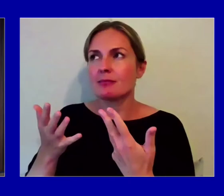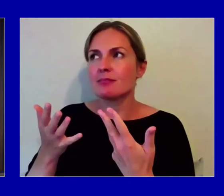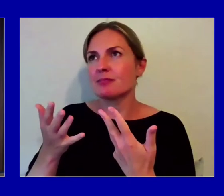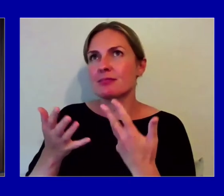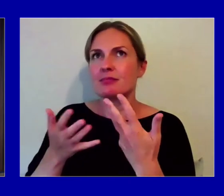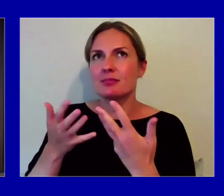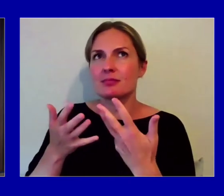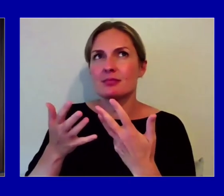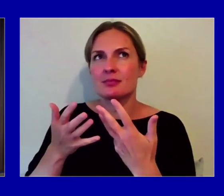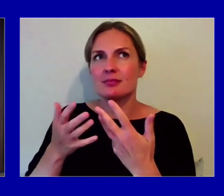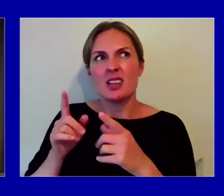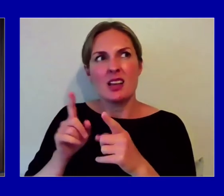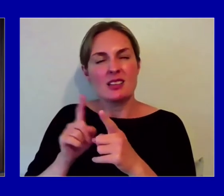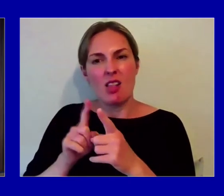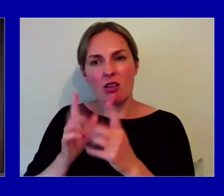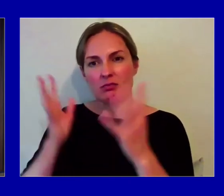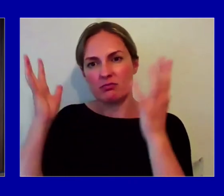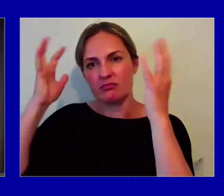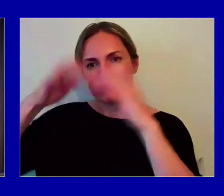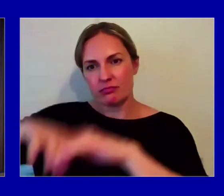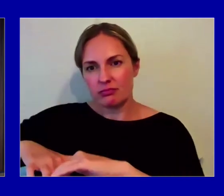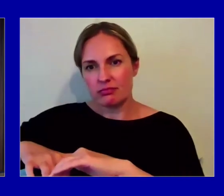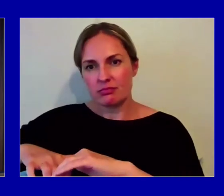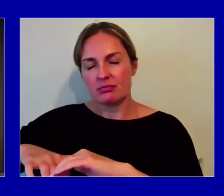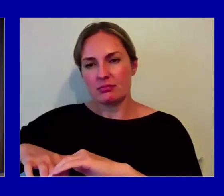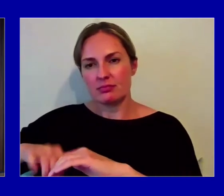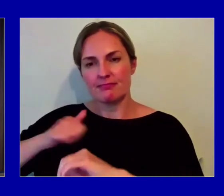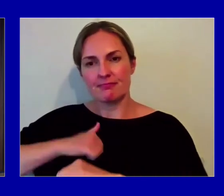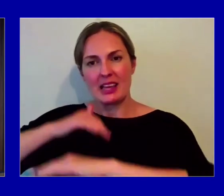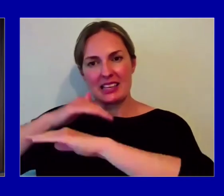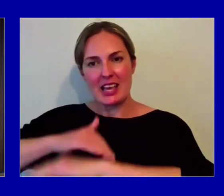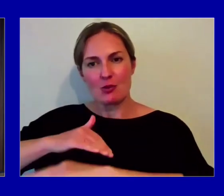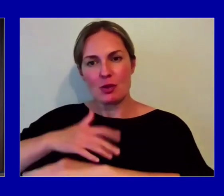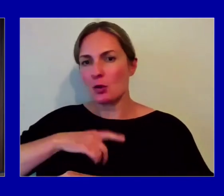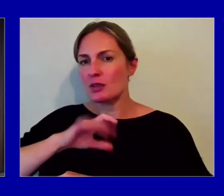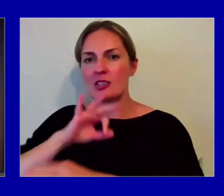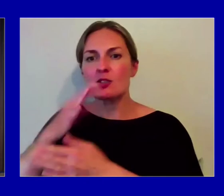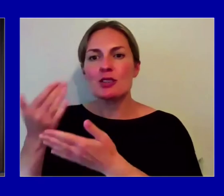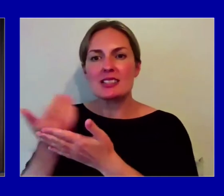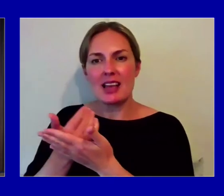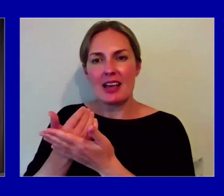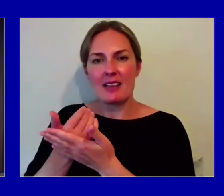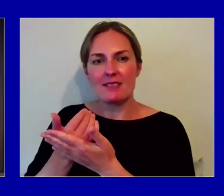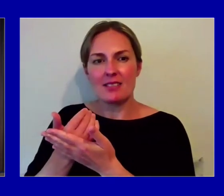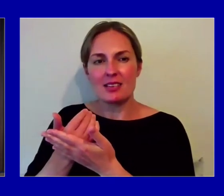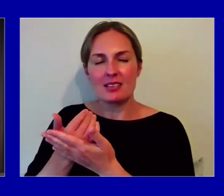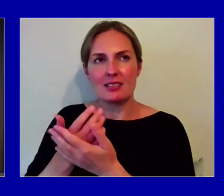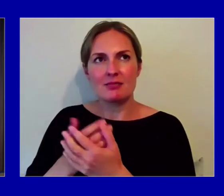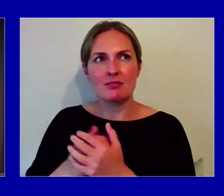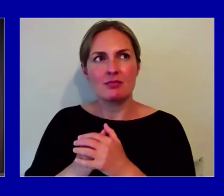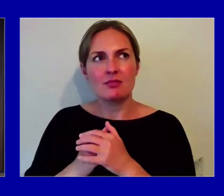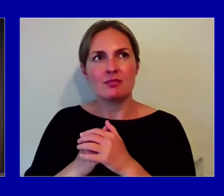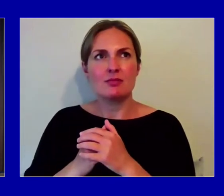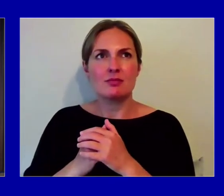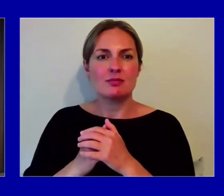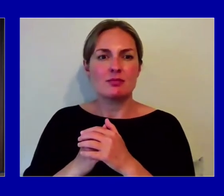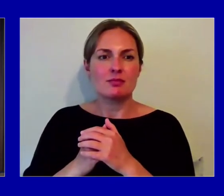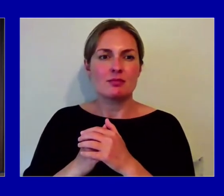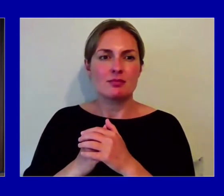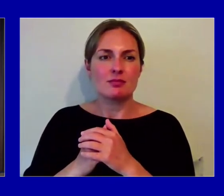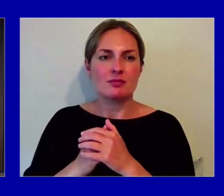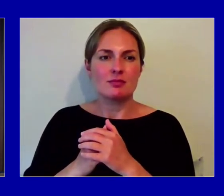unsafe and, and whose markers are unsafe and what does that mean? Um, is,